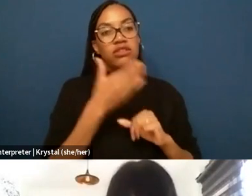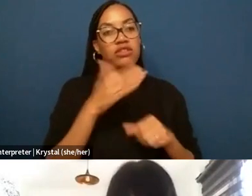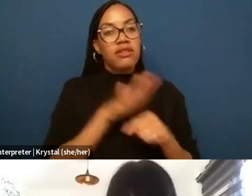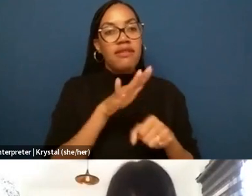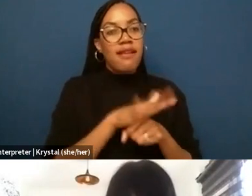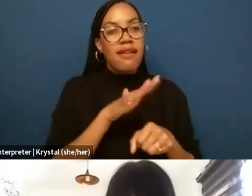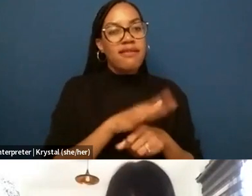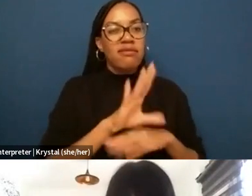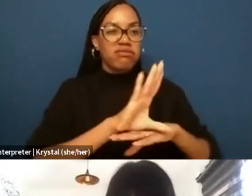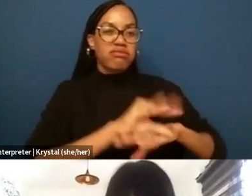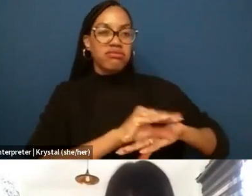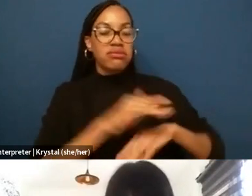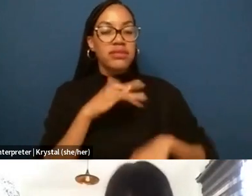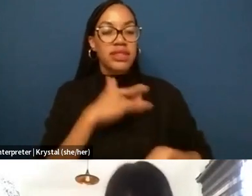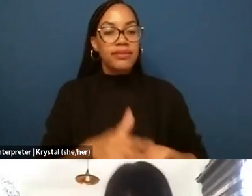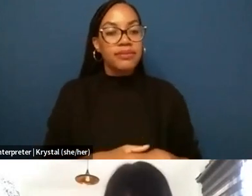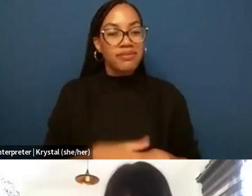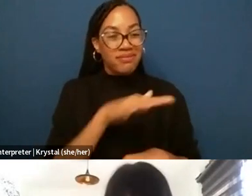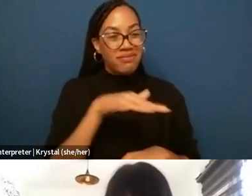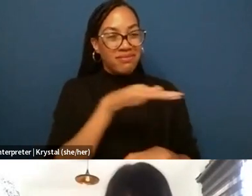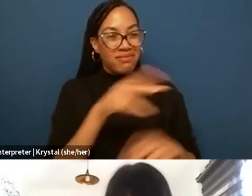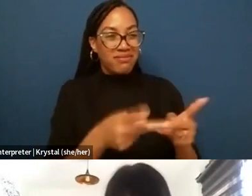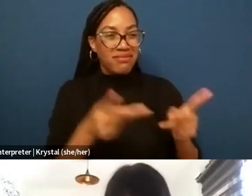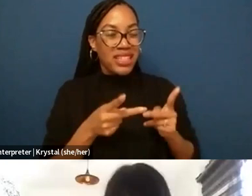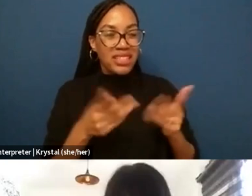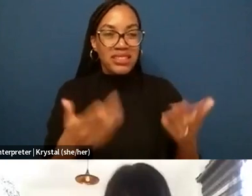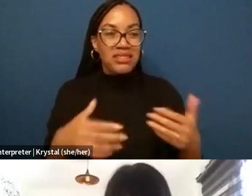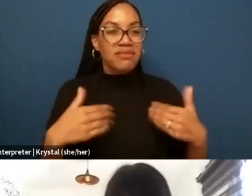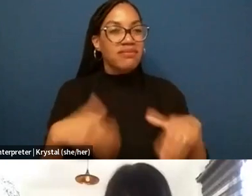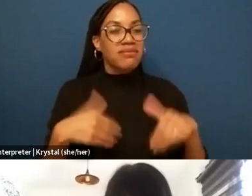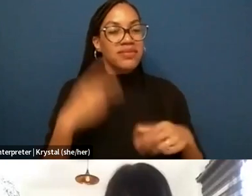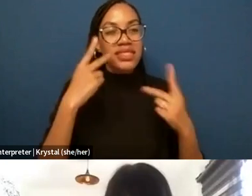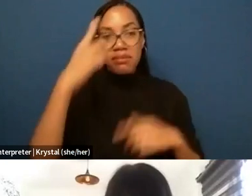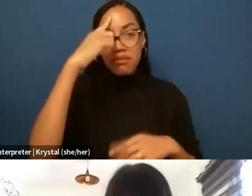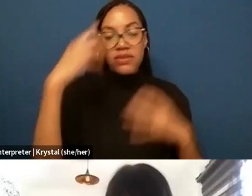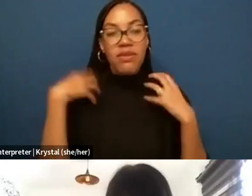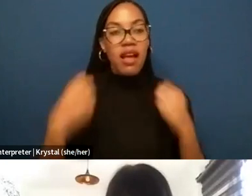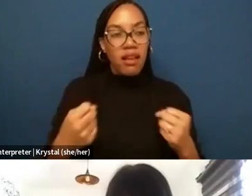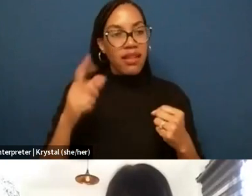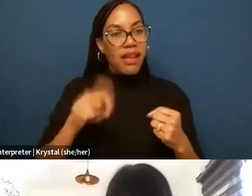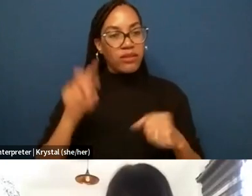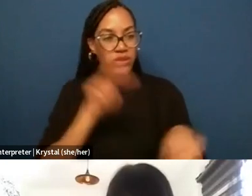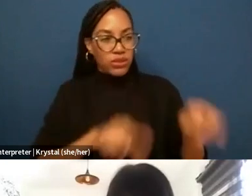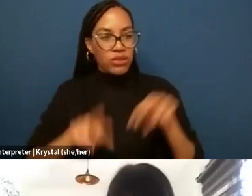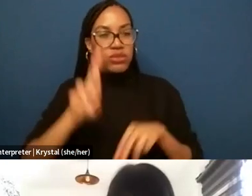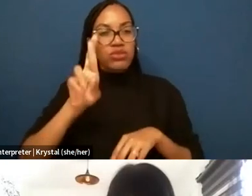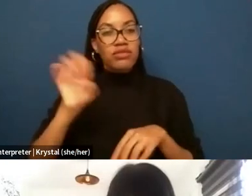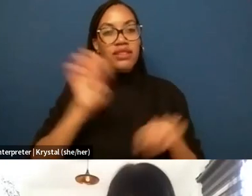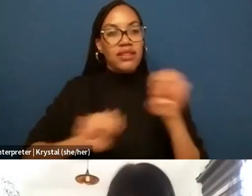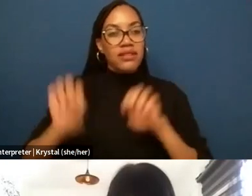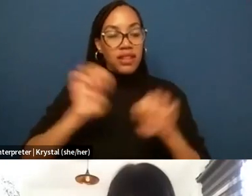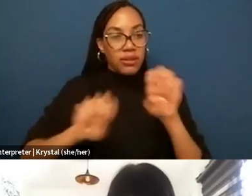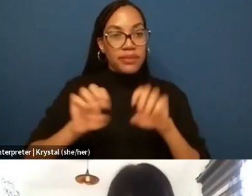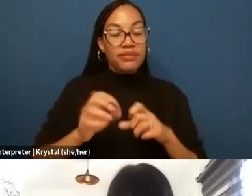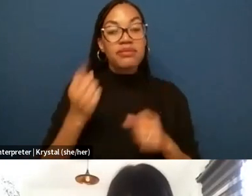health and liberation policy by re-evaluating counseling states, that mental health is a pressure to be normal.